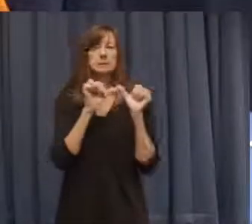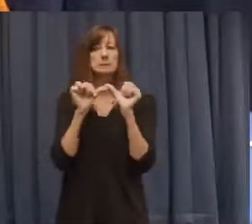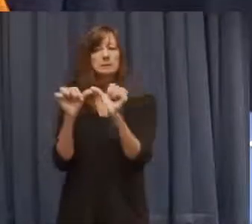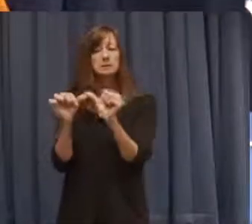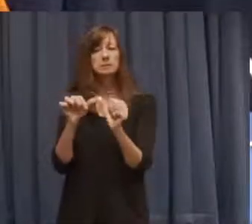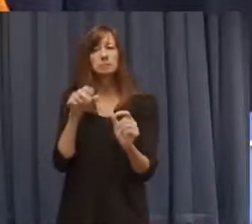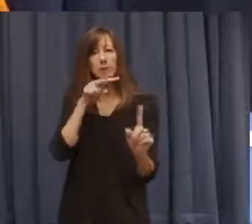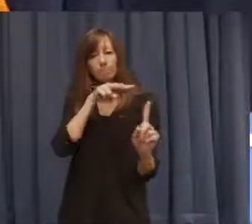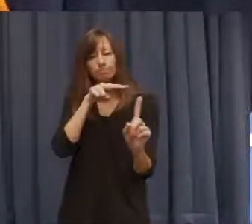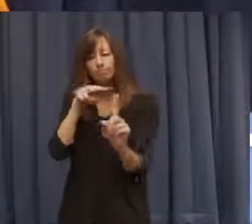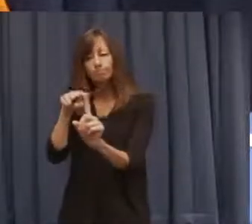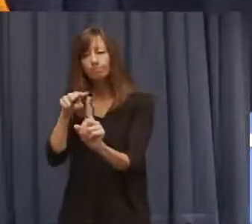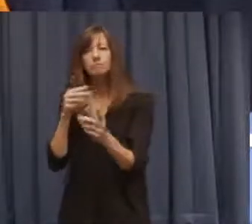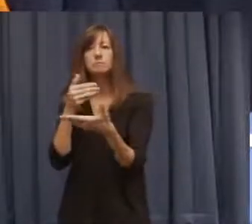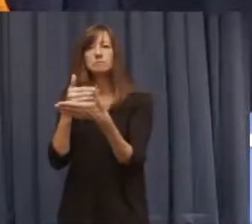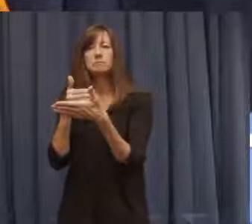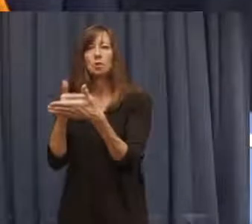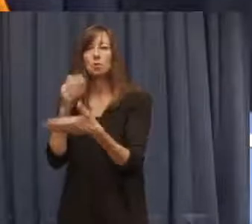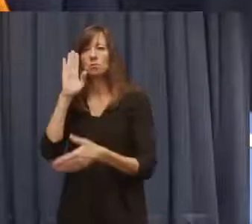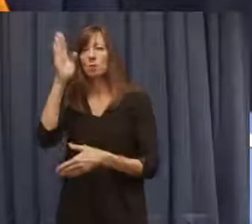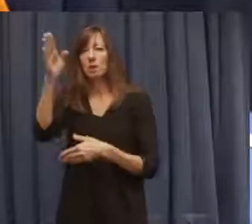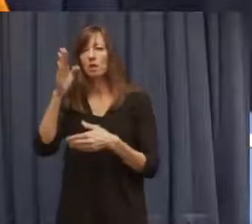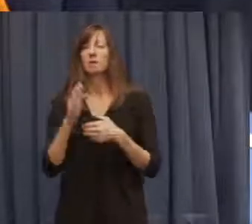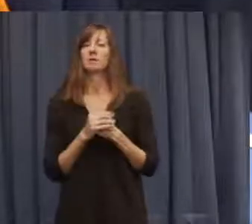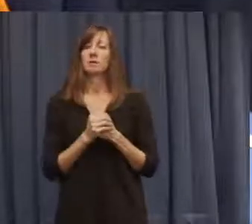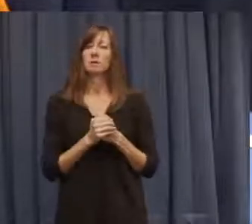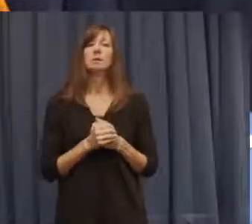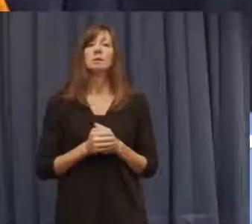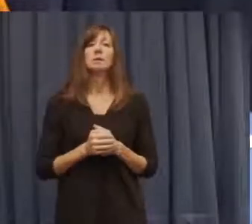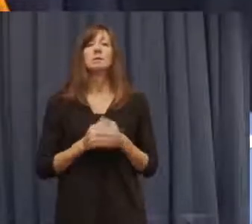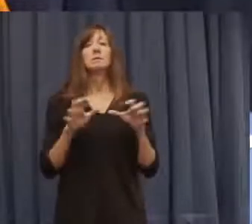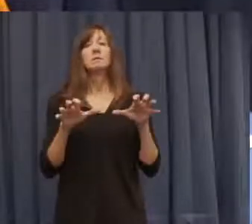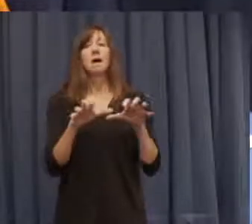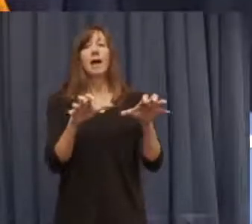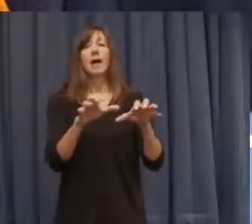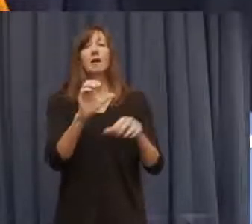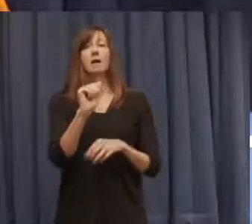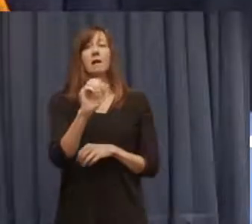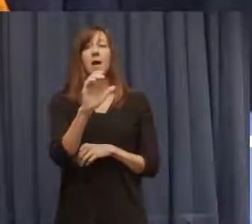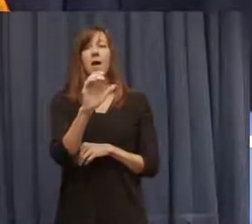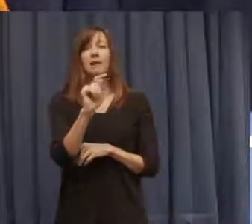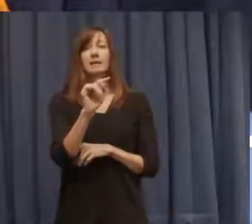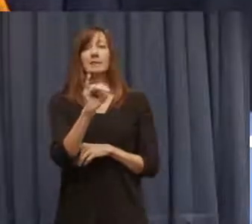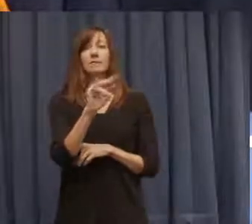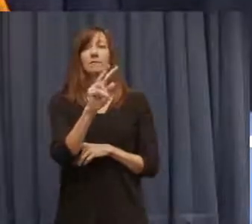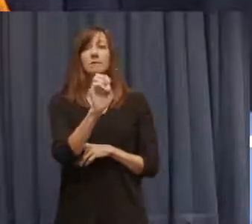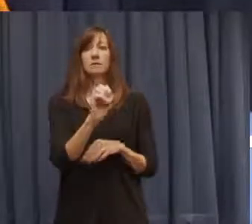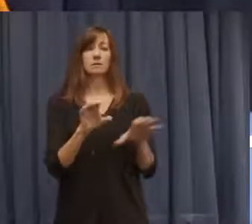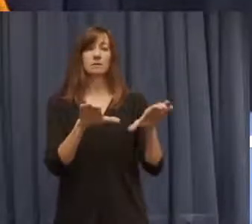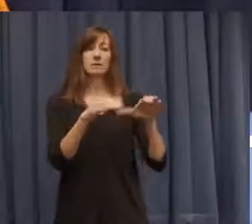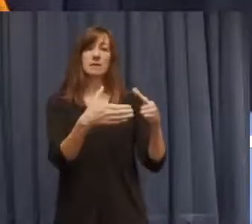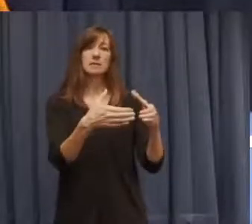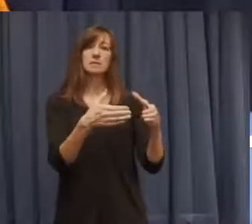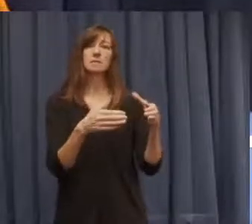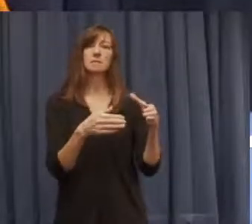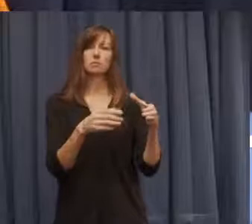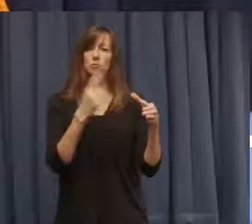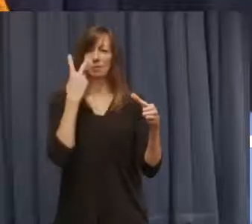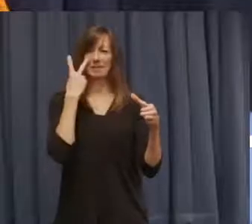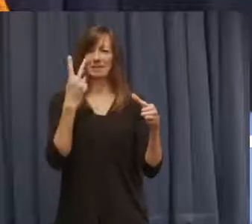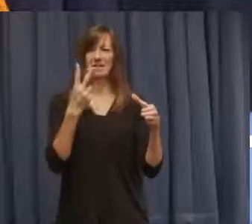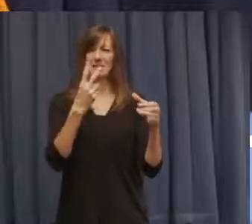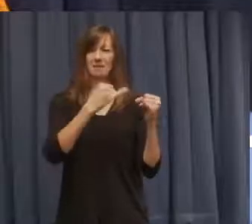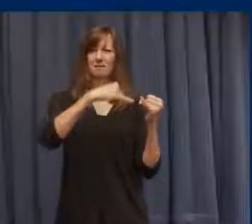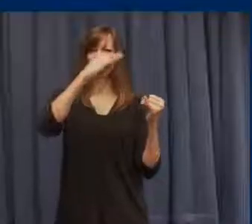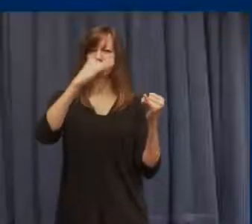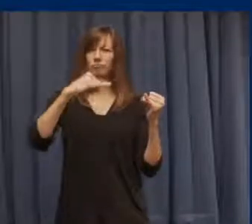closely. The active case number, you can see the trend on the graph here. We're at 155